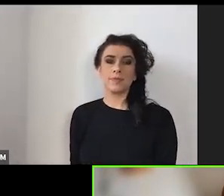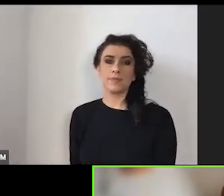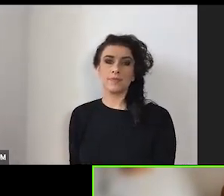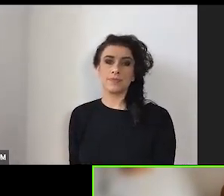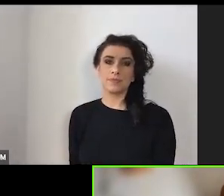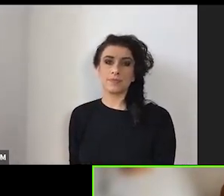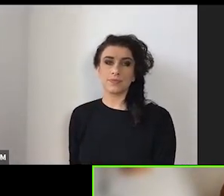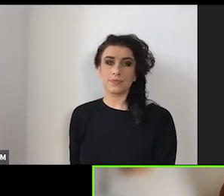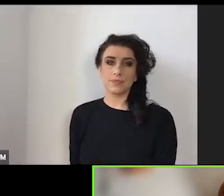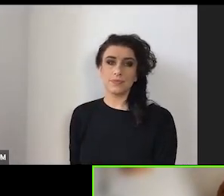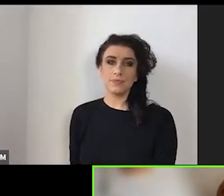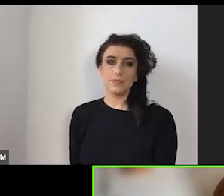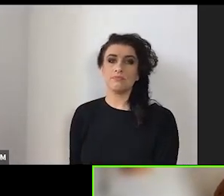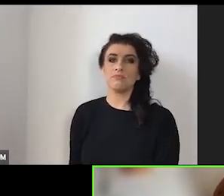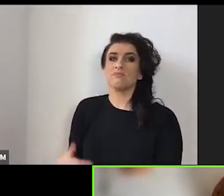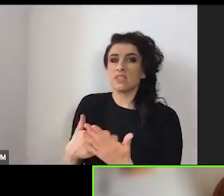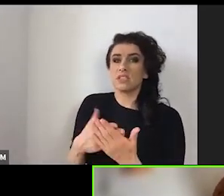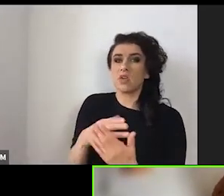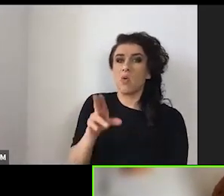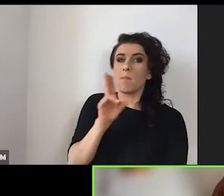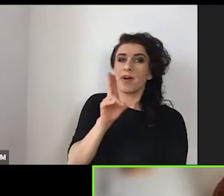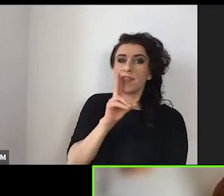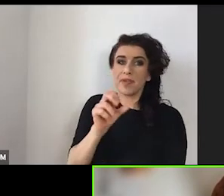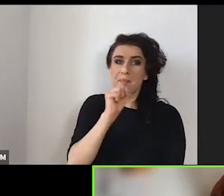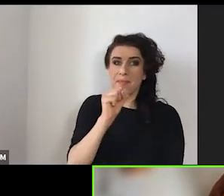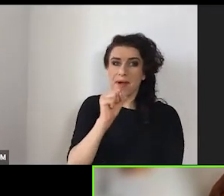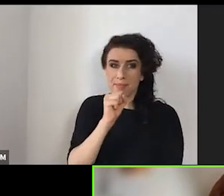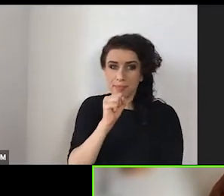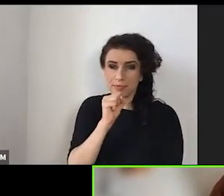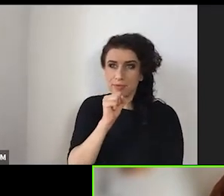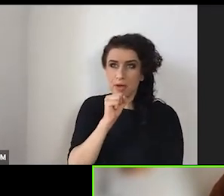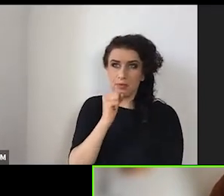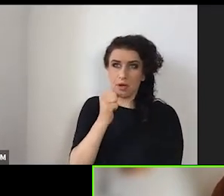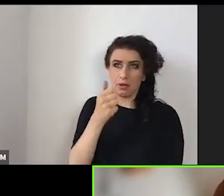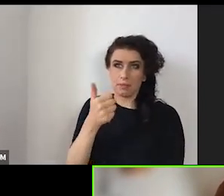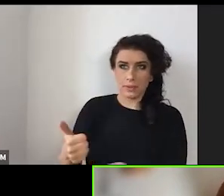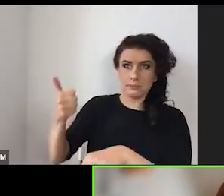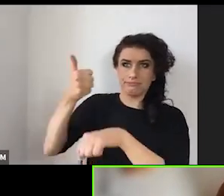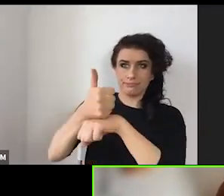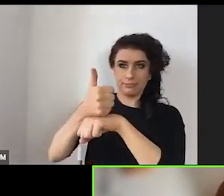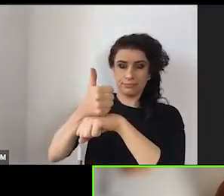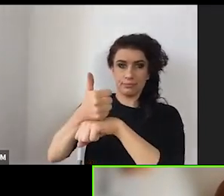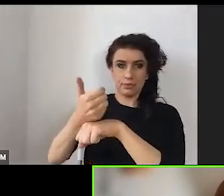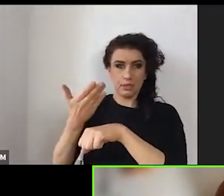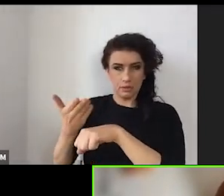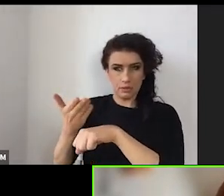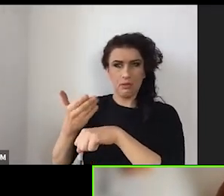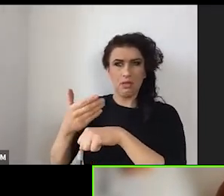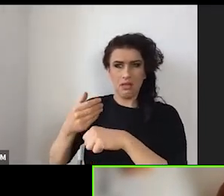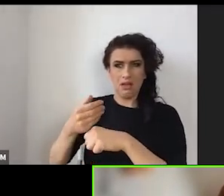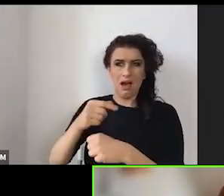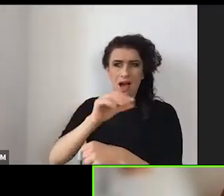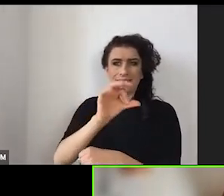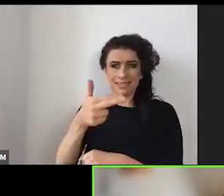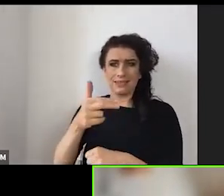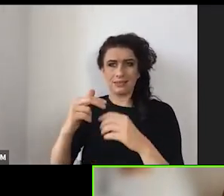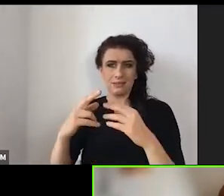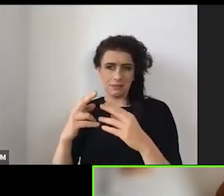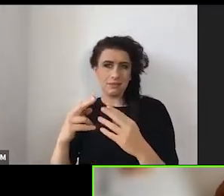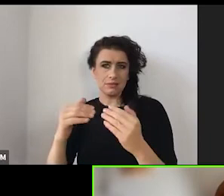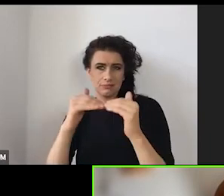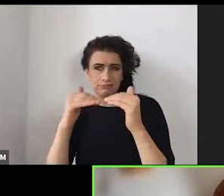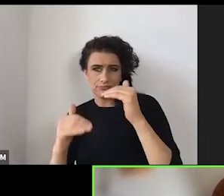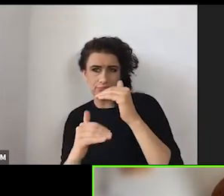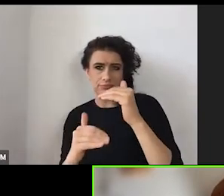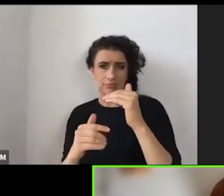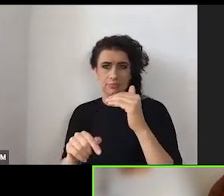chauvinistic. So we disregard a lot the gender when we are working. And if we have a case of violence against men,